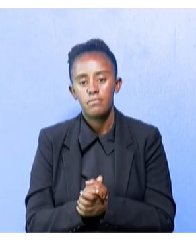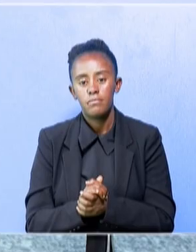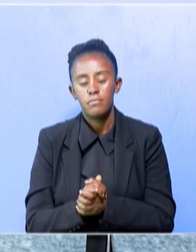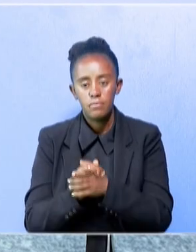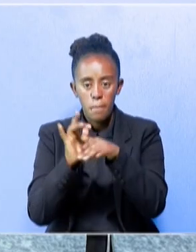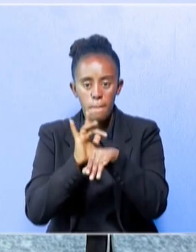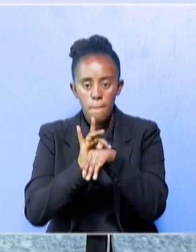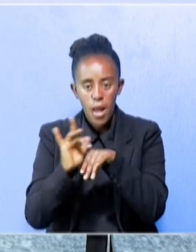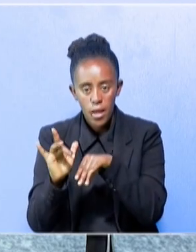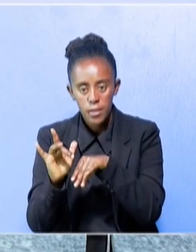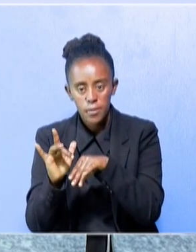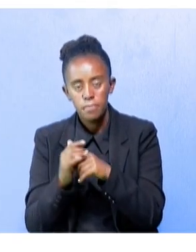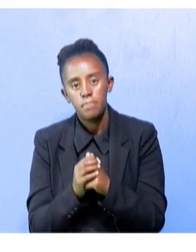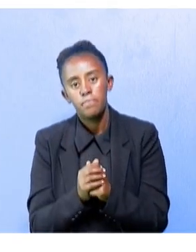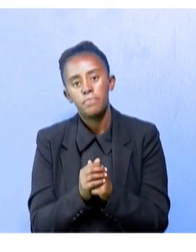blank.